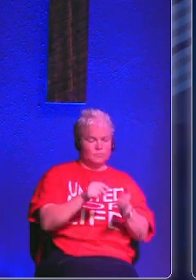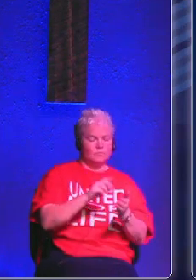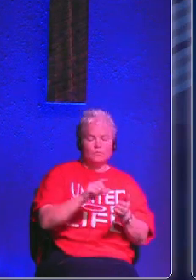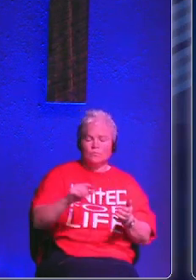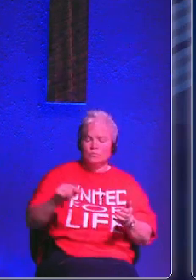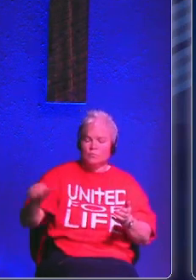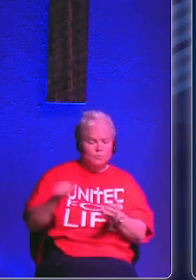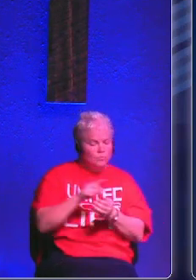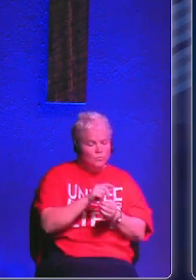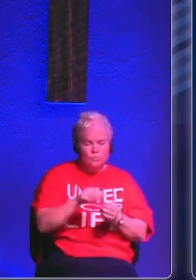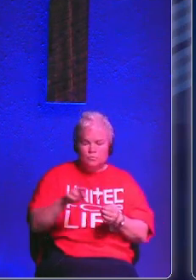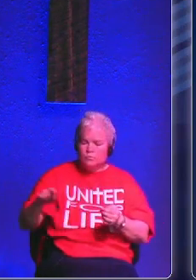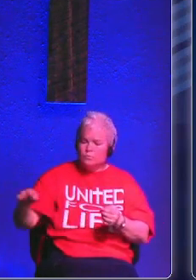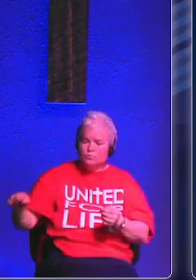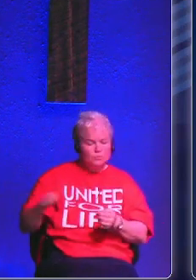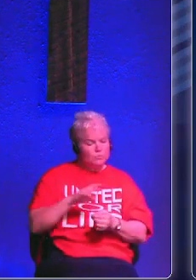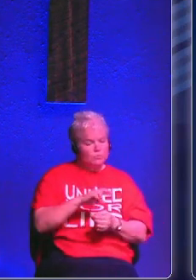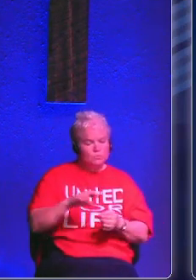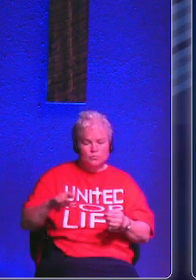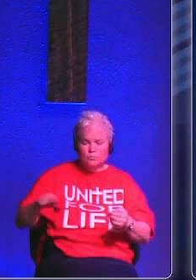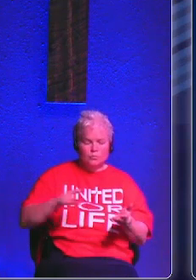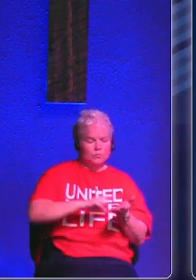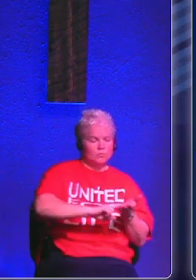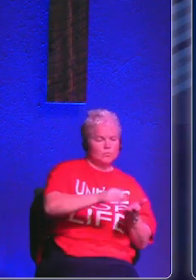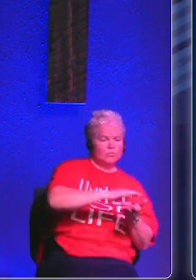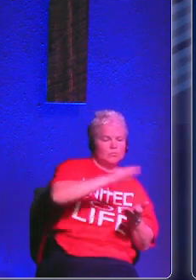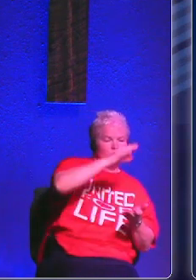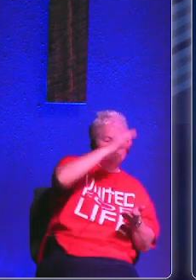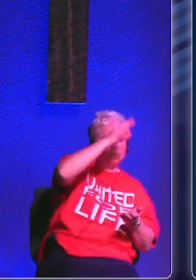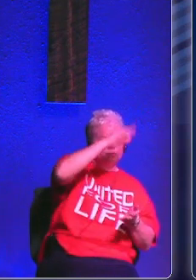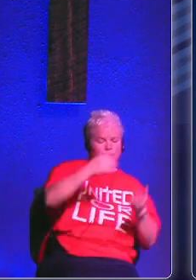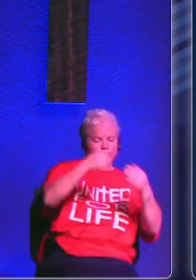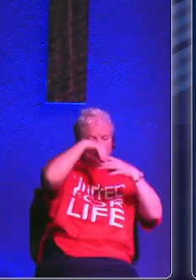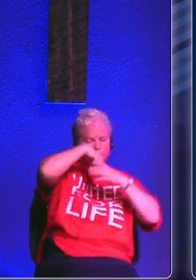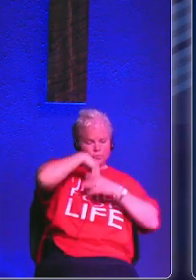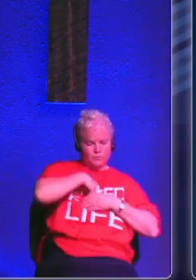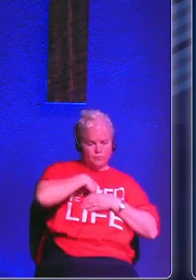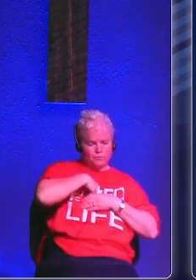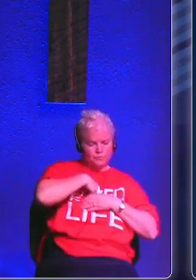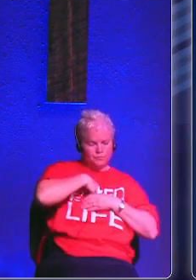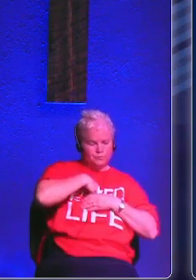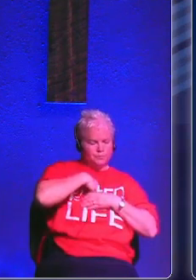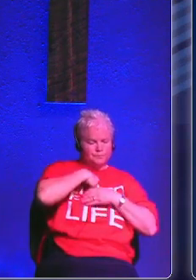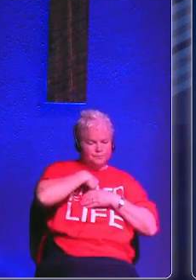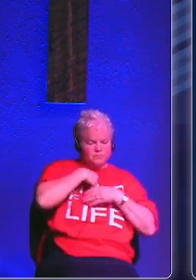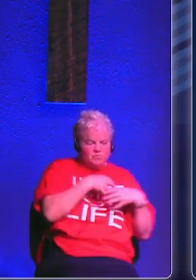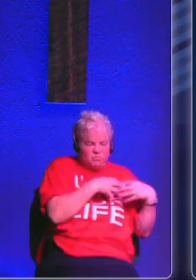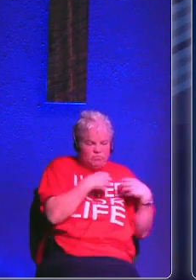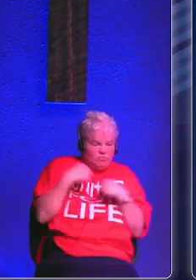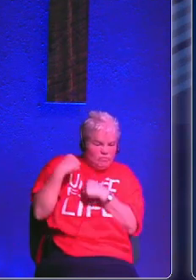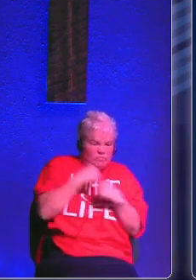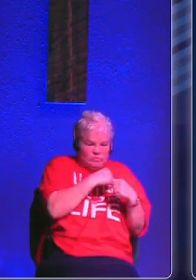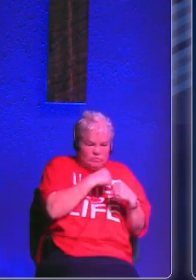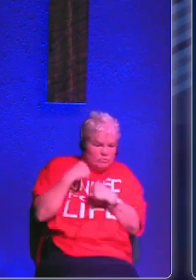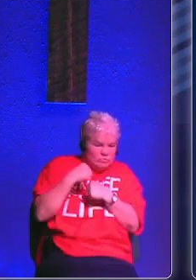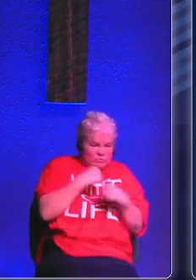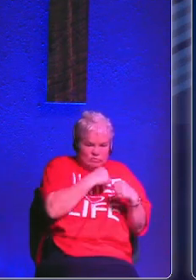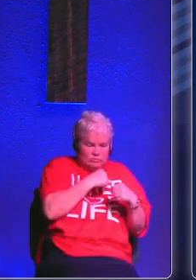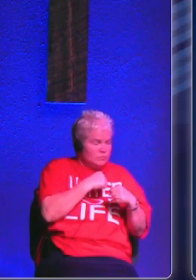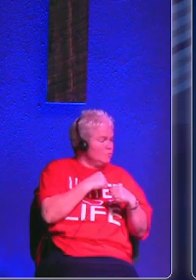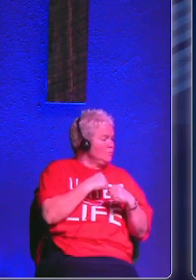or you're reading your word, and you feel that Holy Spirit conviction inside of you, and it's kind of tearing at